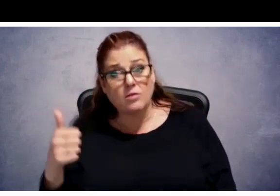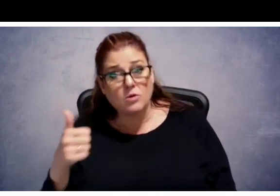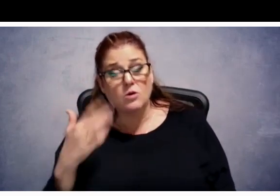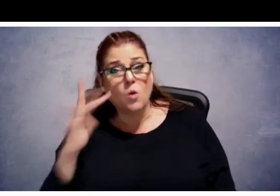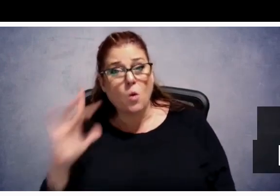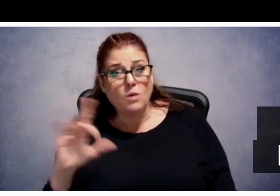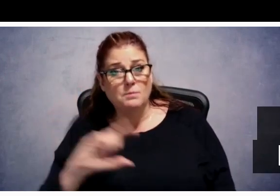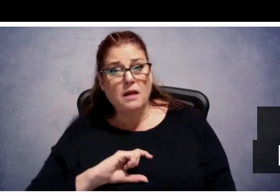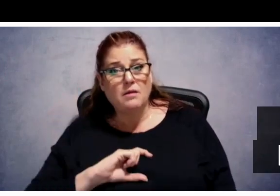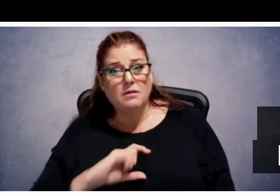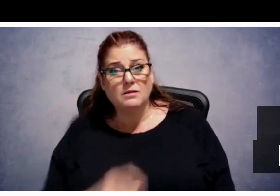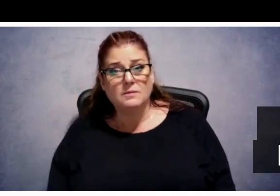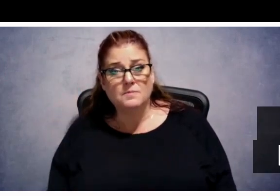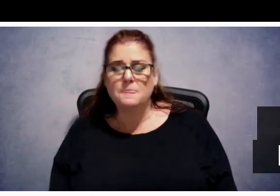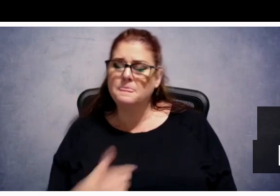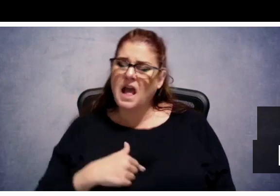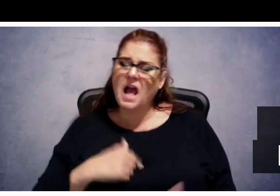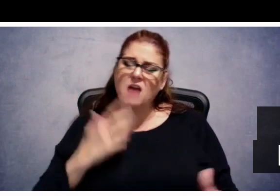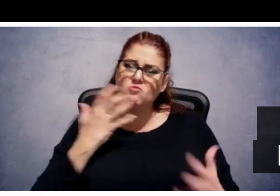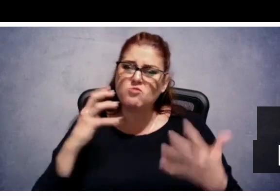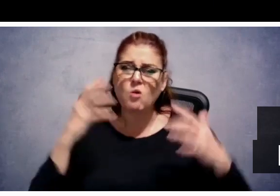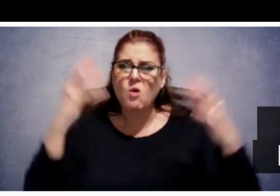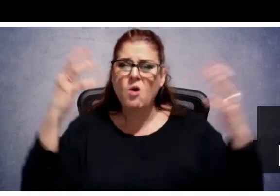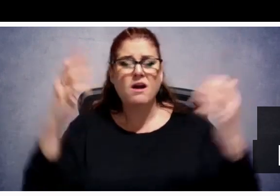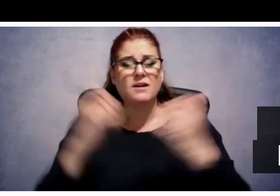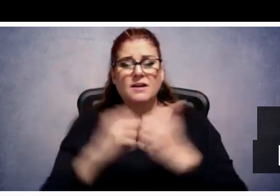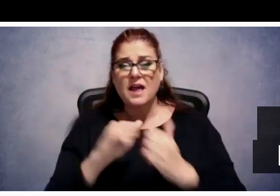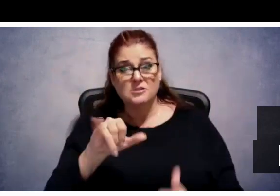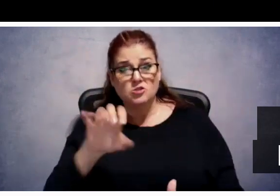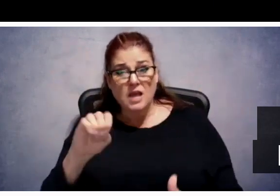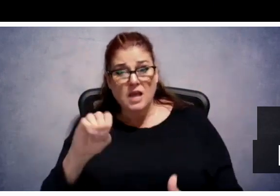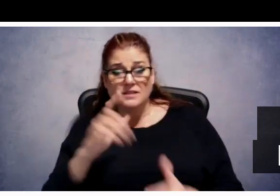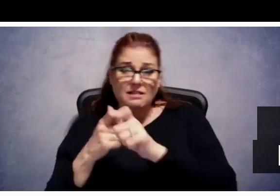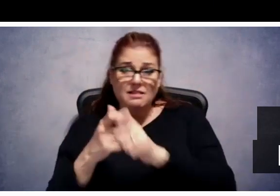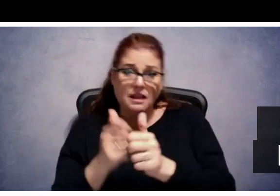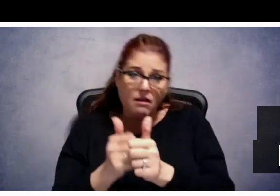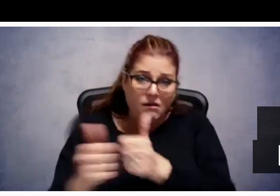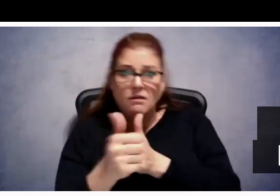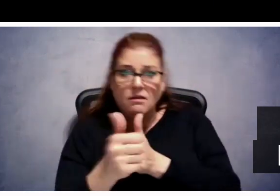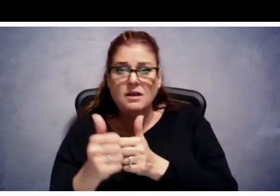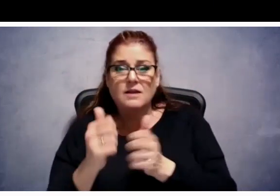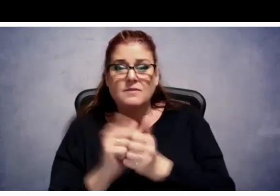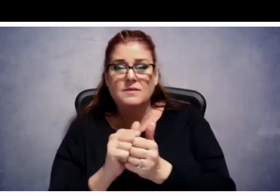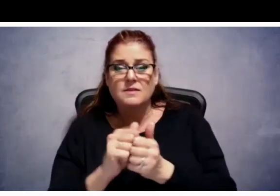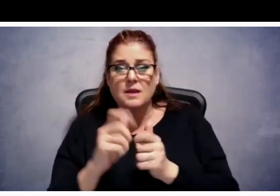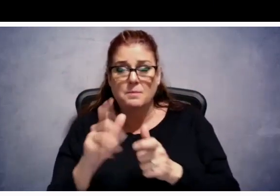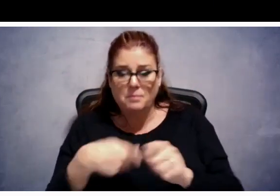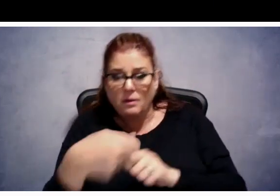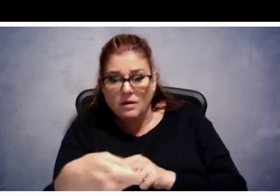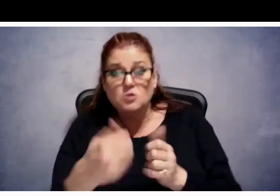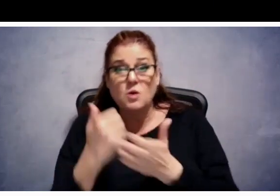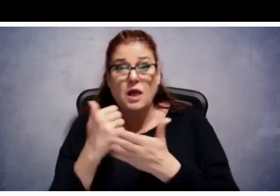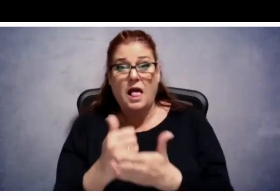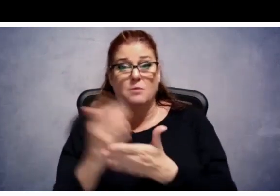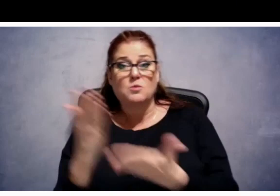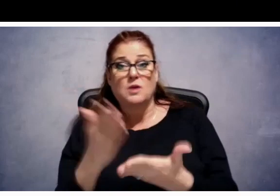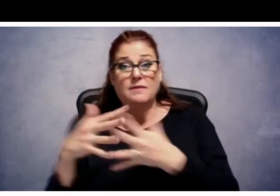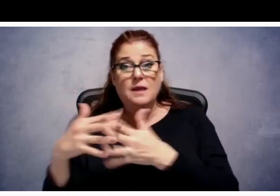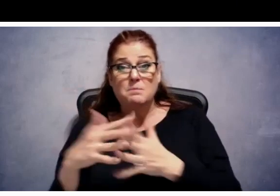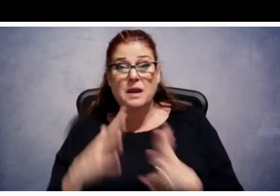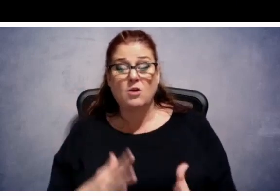gold. I roared as Jesse took the lead and passed the baton to help bring the